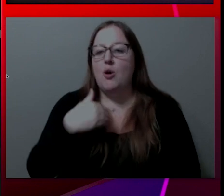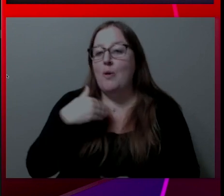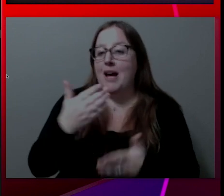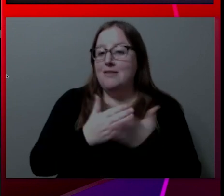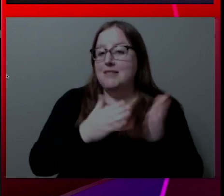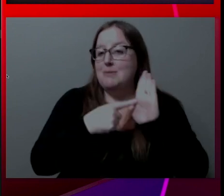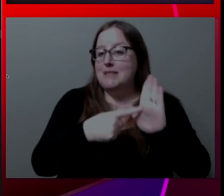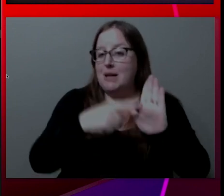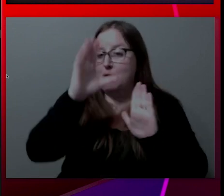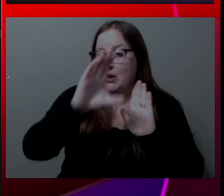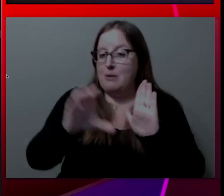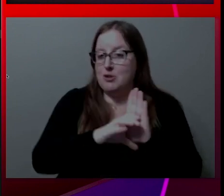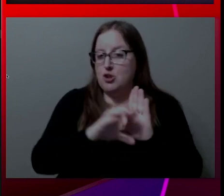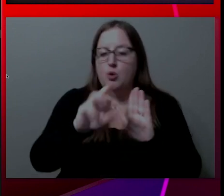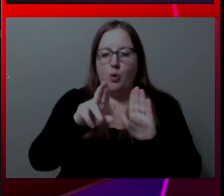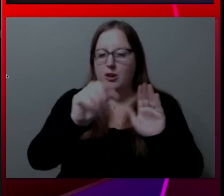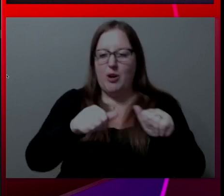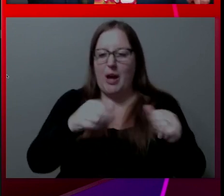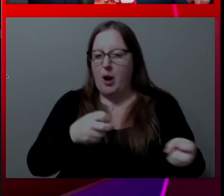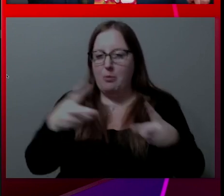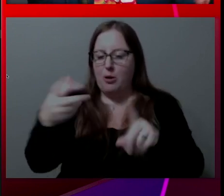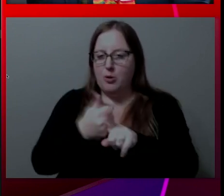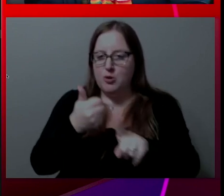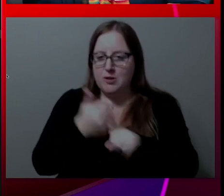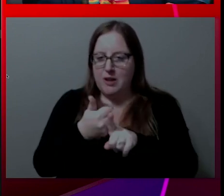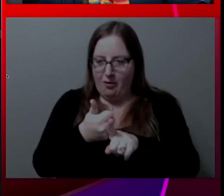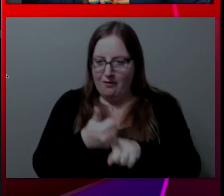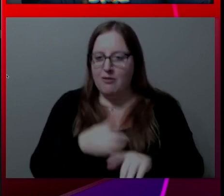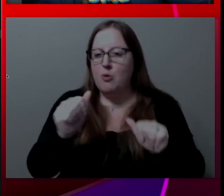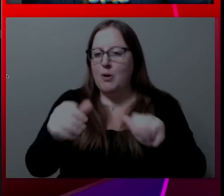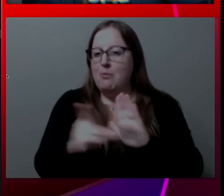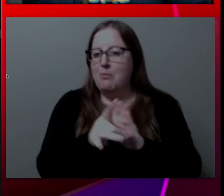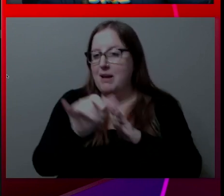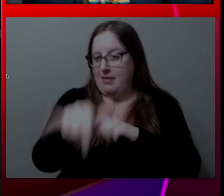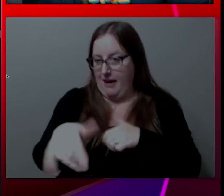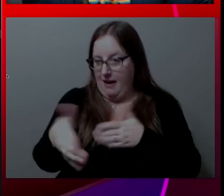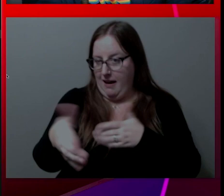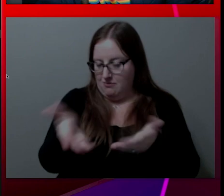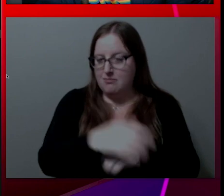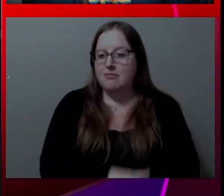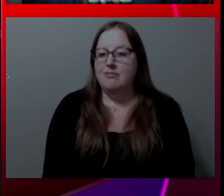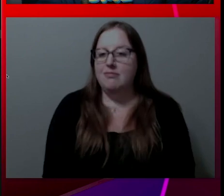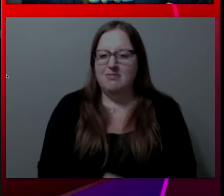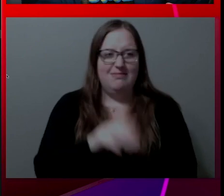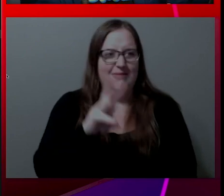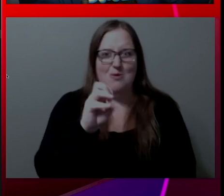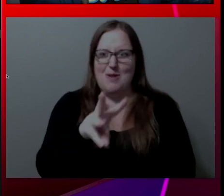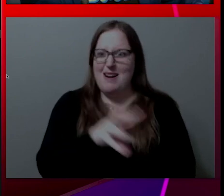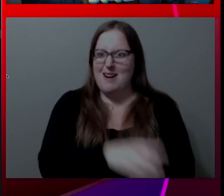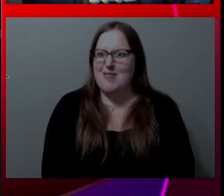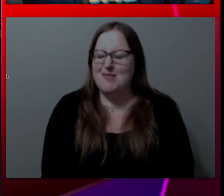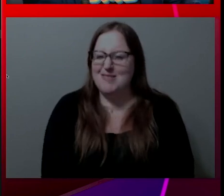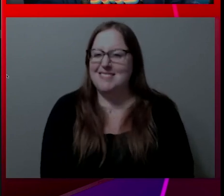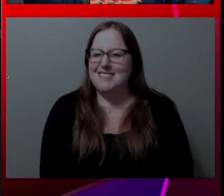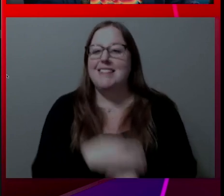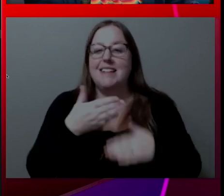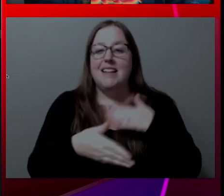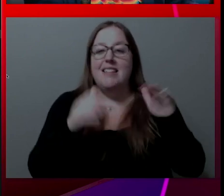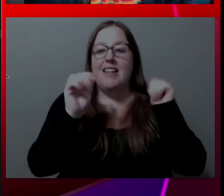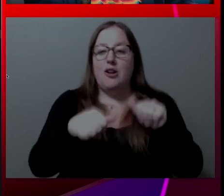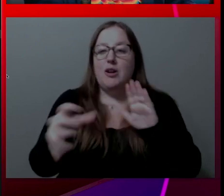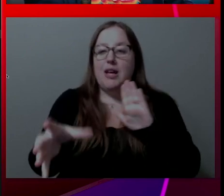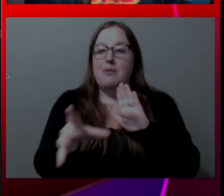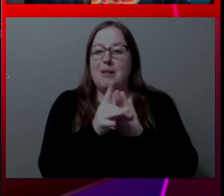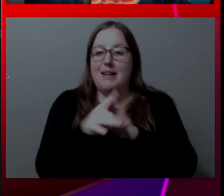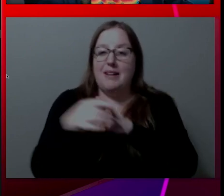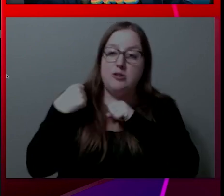you can do, or you can upload your own. We can pick like this piece of this. And then you can select the strength of